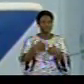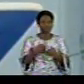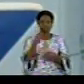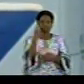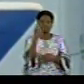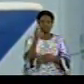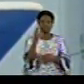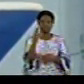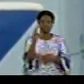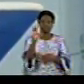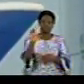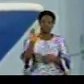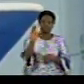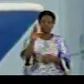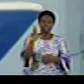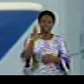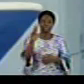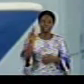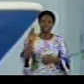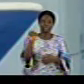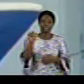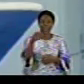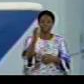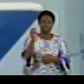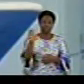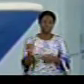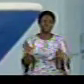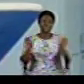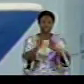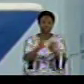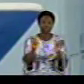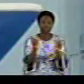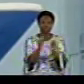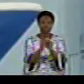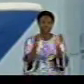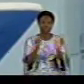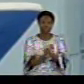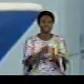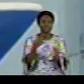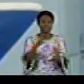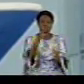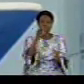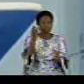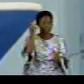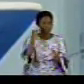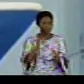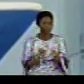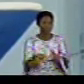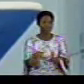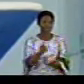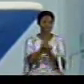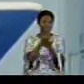two crutches, the mother was still holding him because he couldn't move even with the crutches.